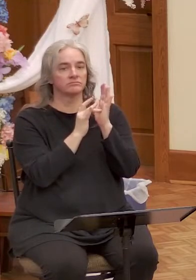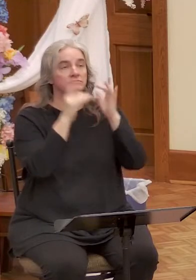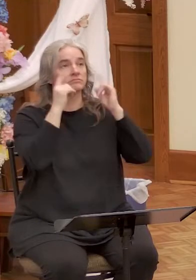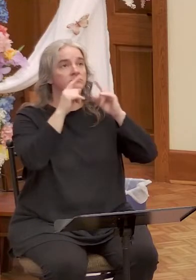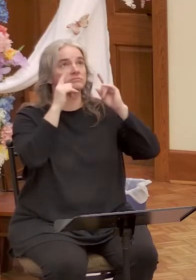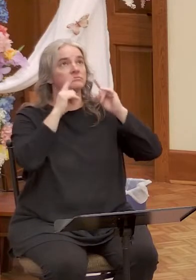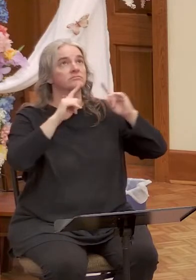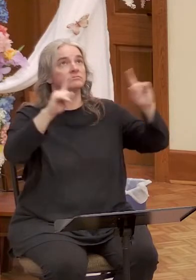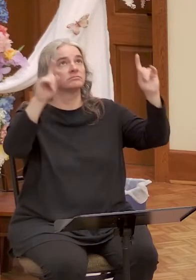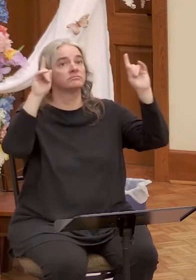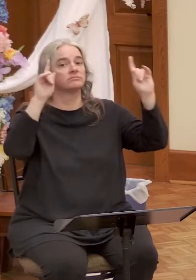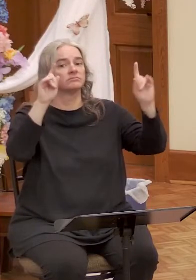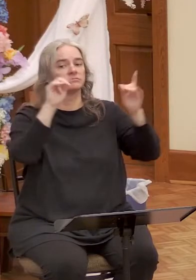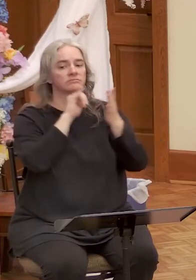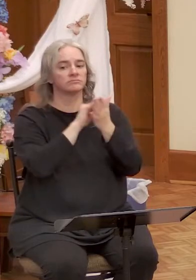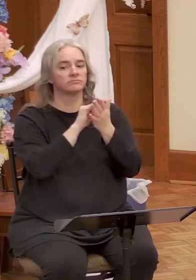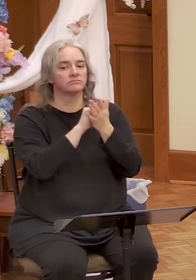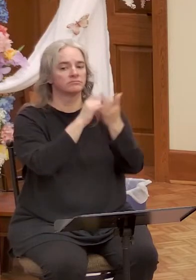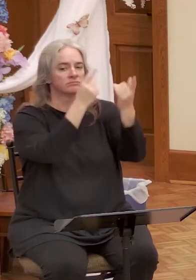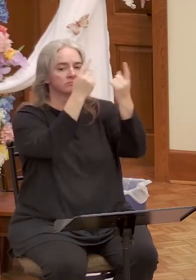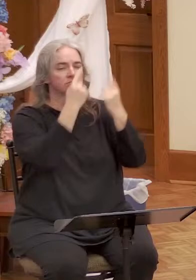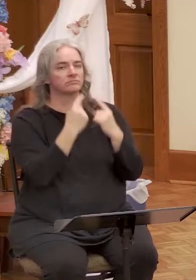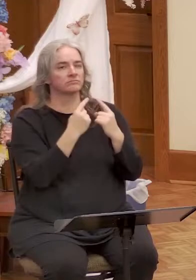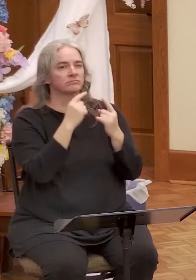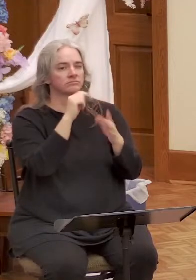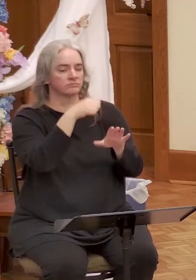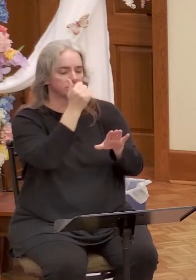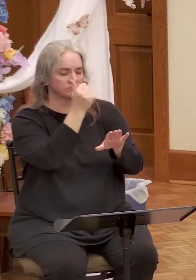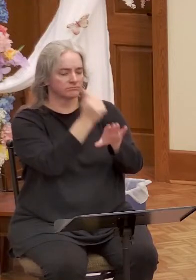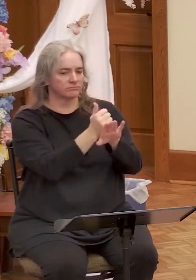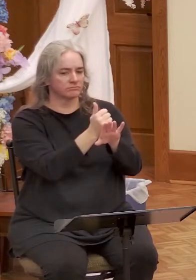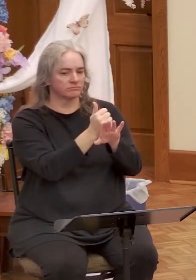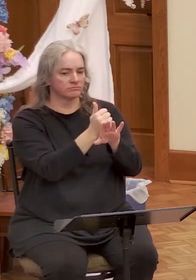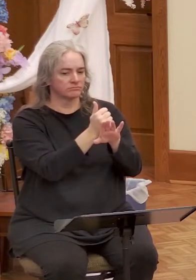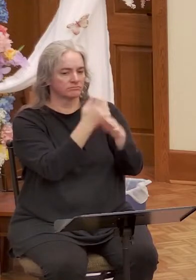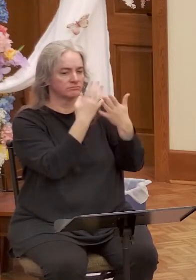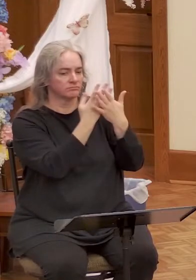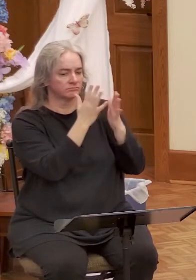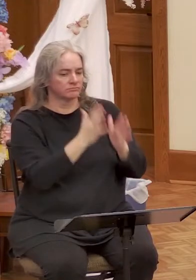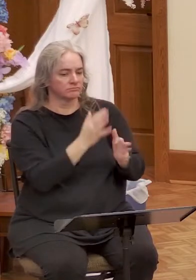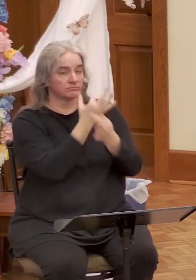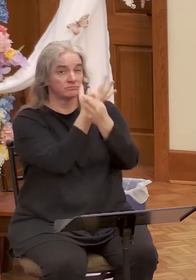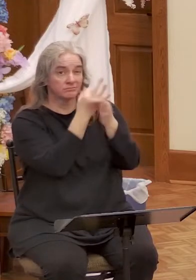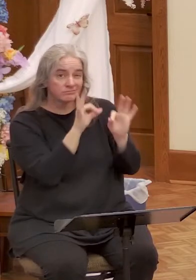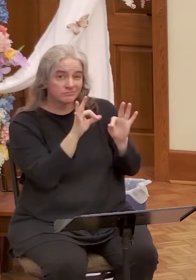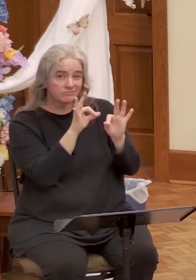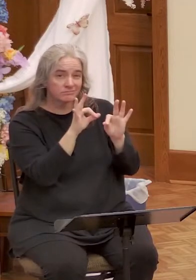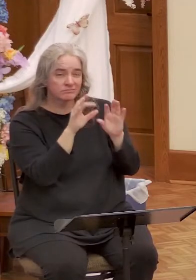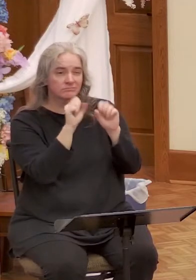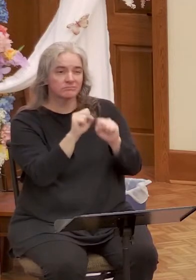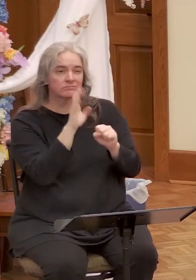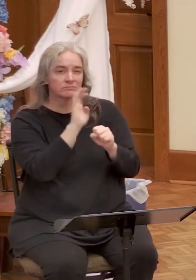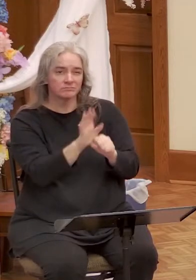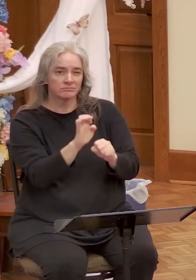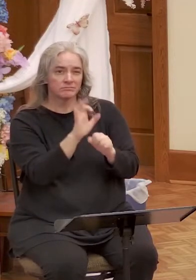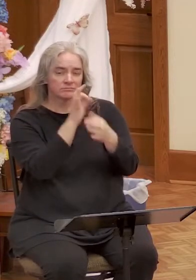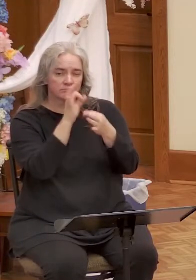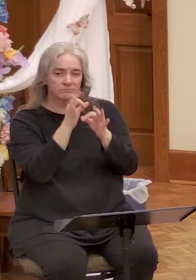declaration that he had come to set prisoners free can be interpreted for all of